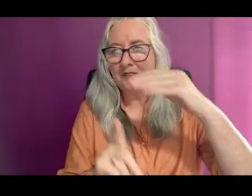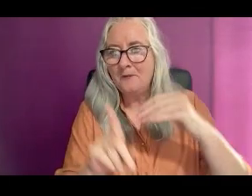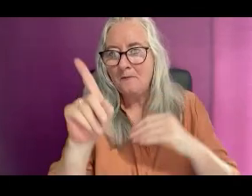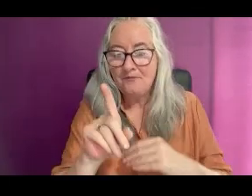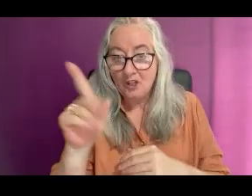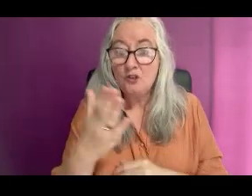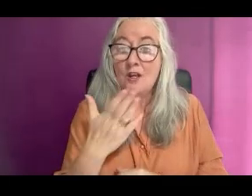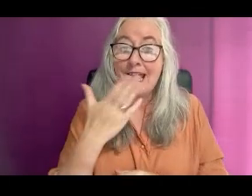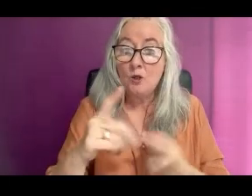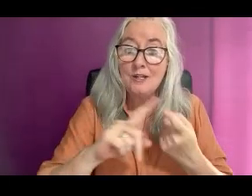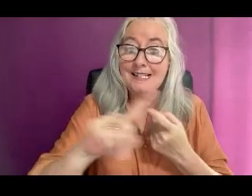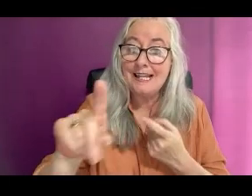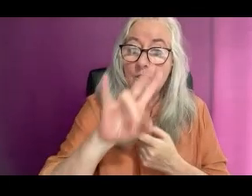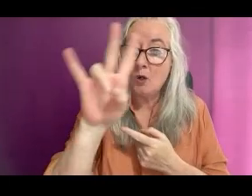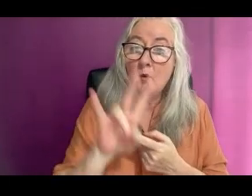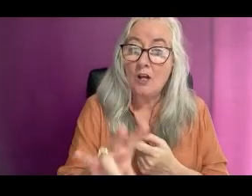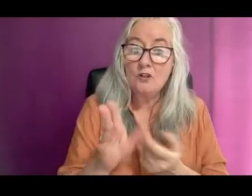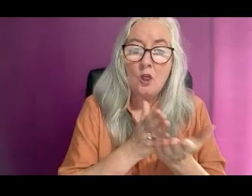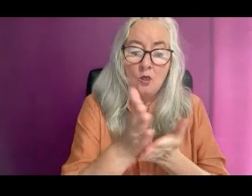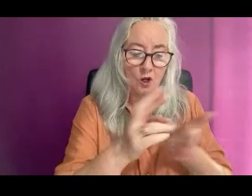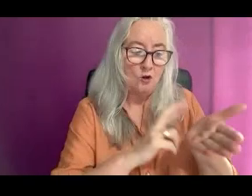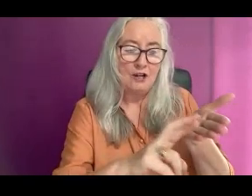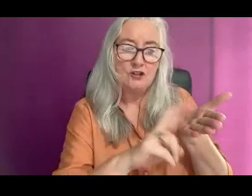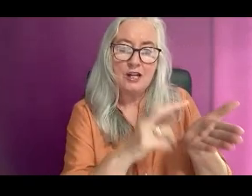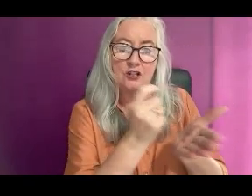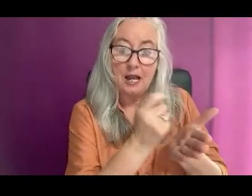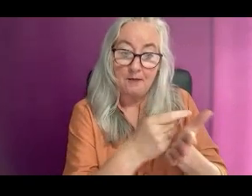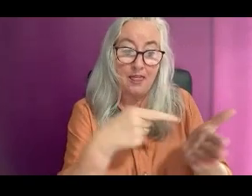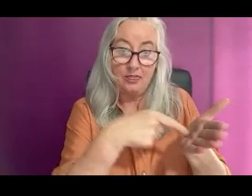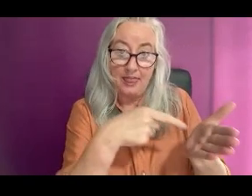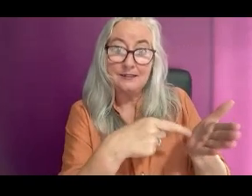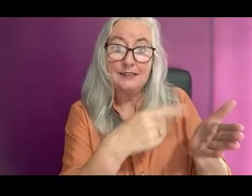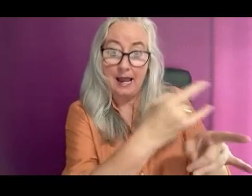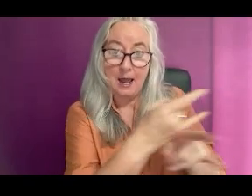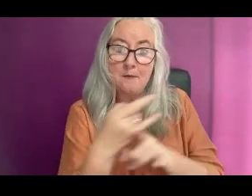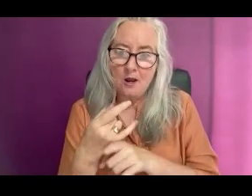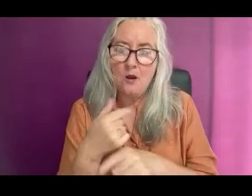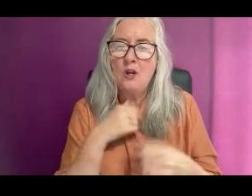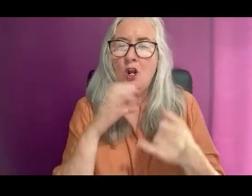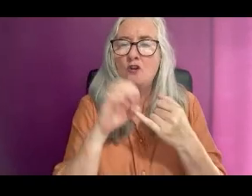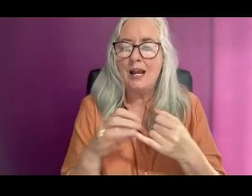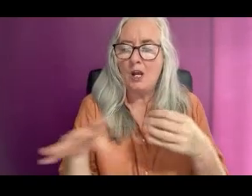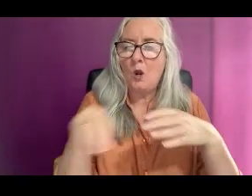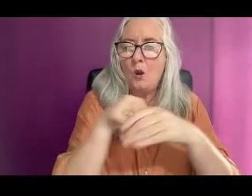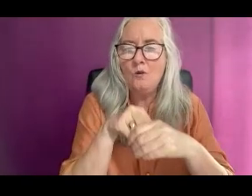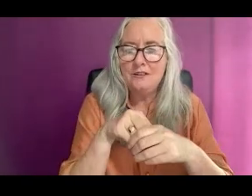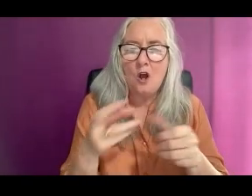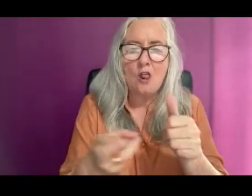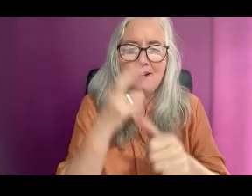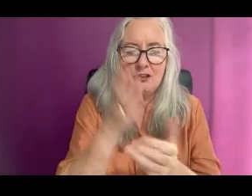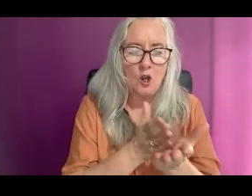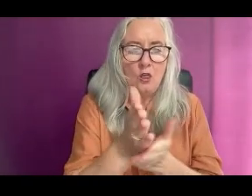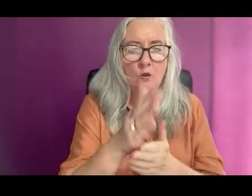submitting questions already during the registration. They're really, really helpful, and we try to incorporate them already into